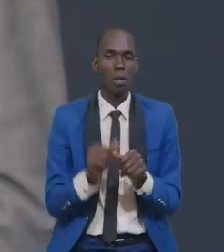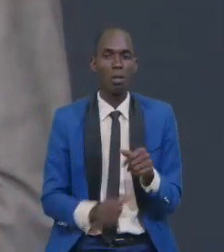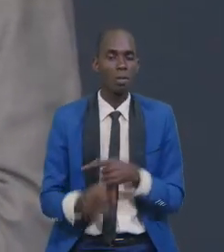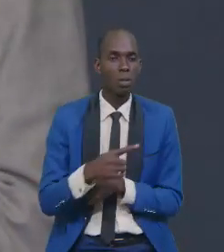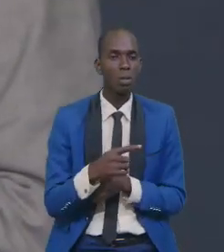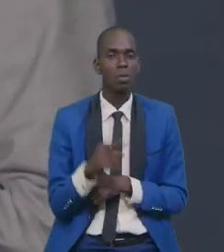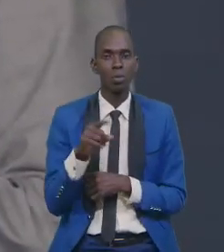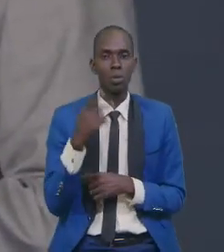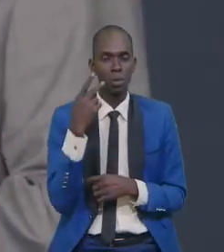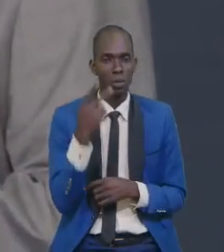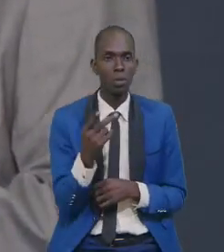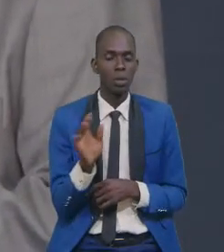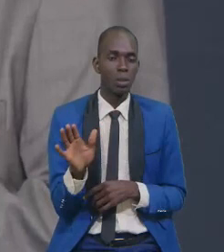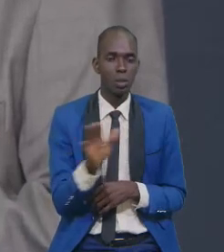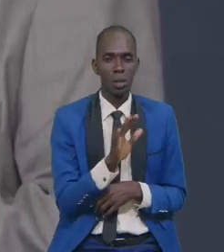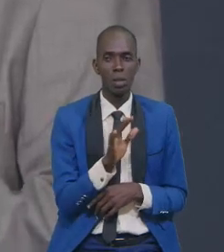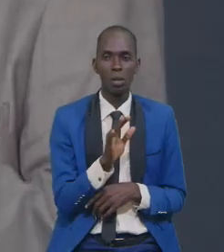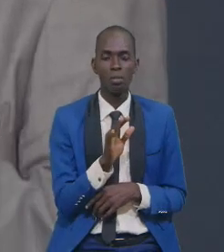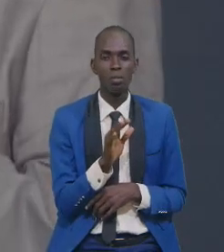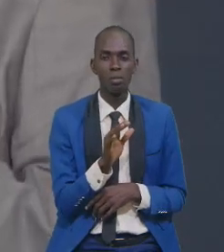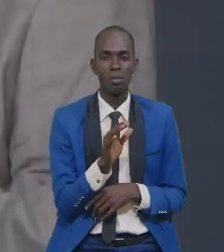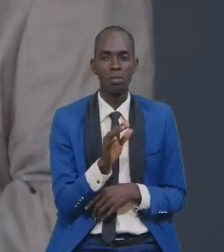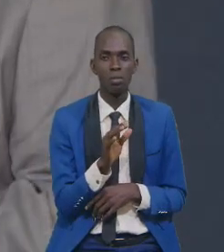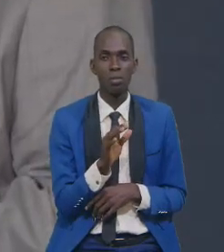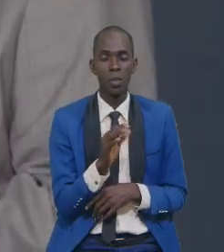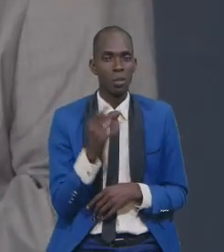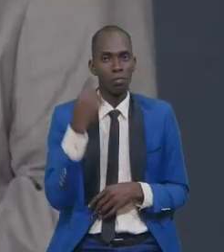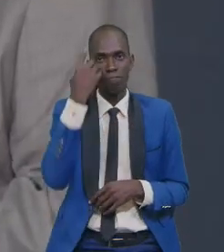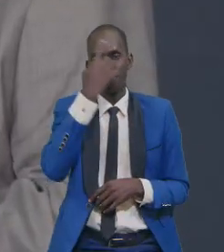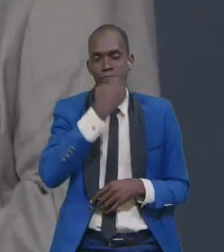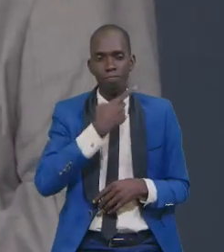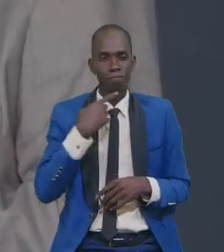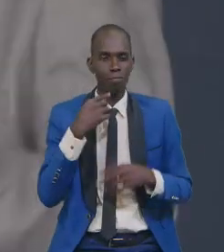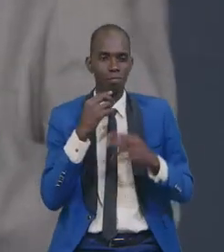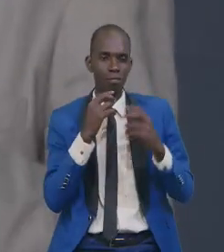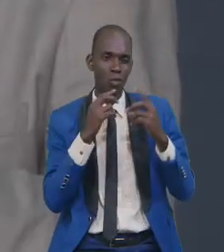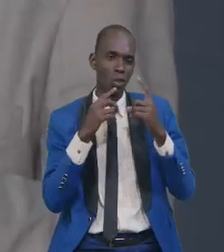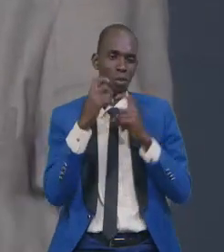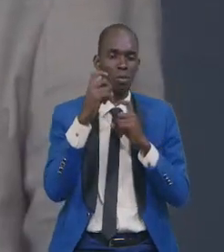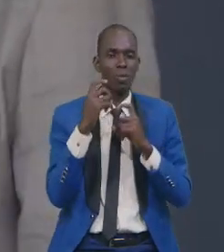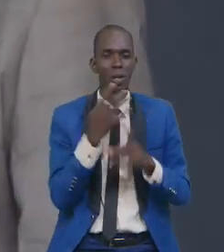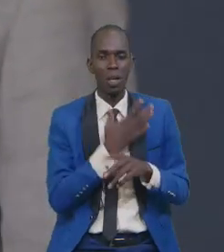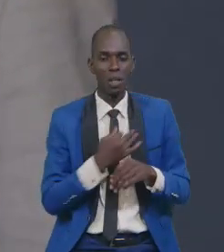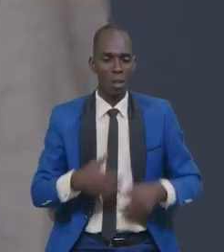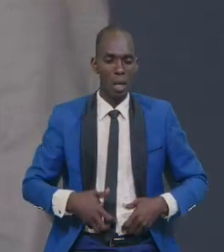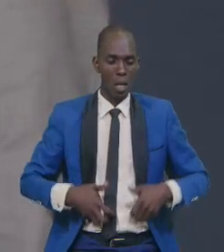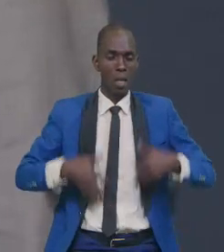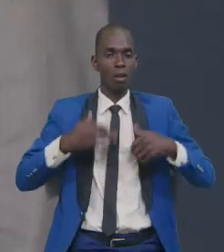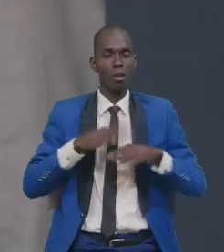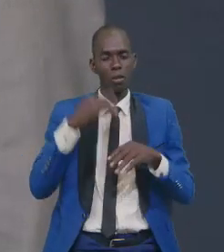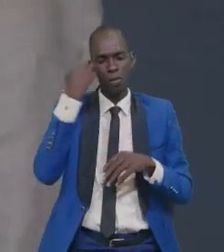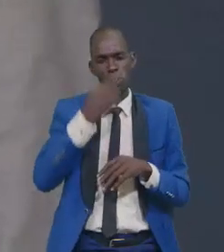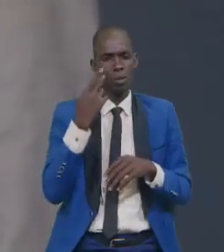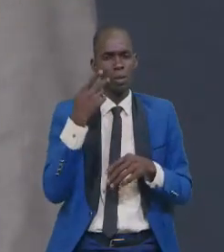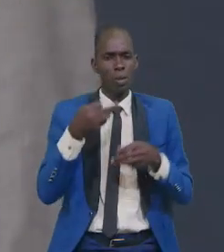are frowning, you see their anger on their faces, and you hear their words, and